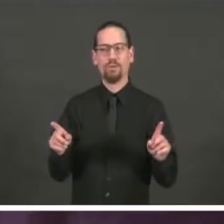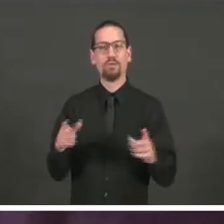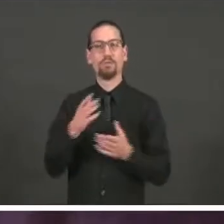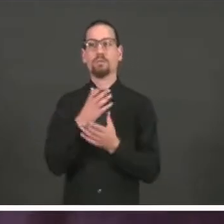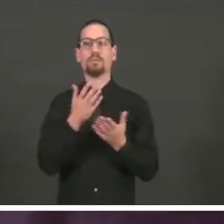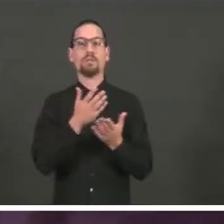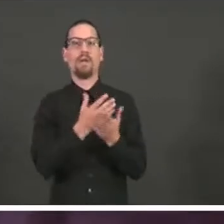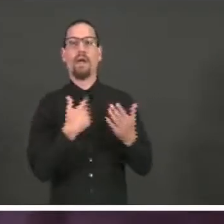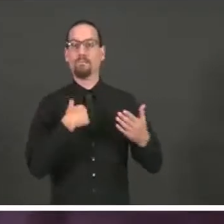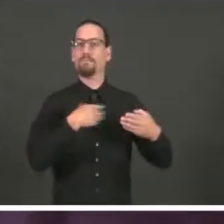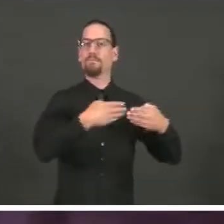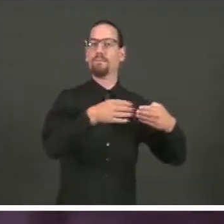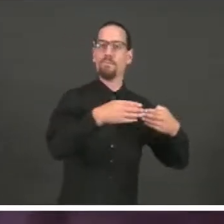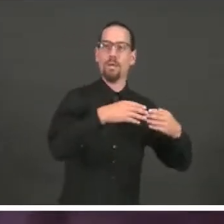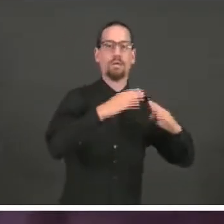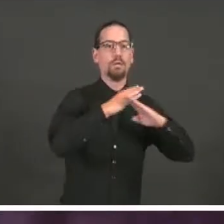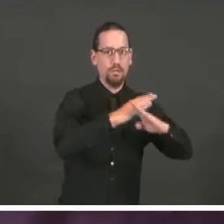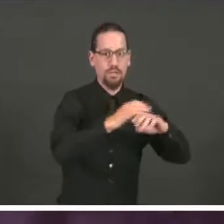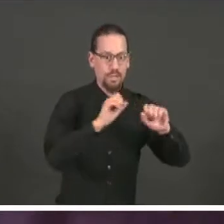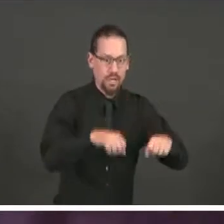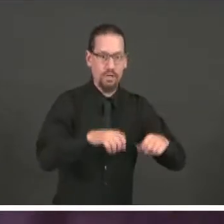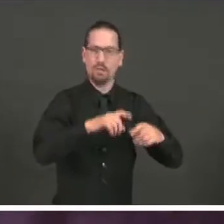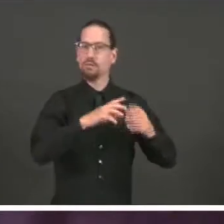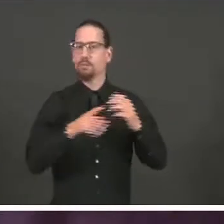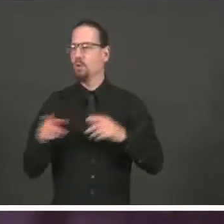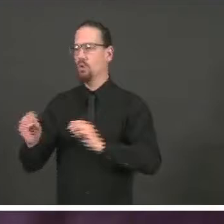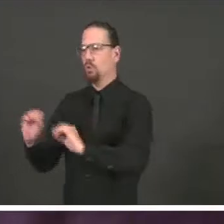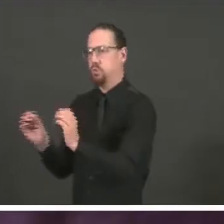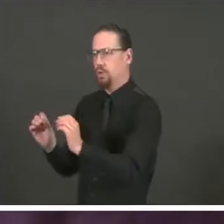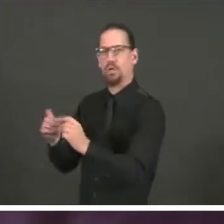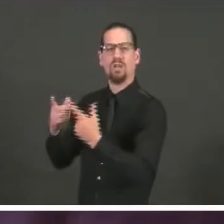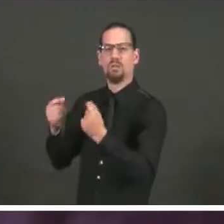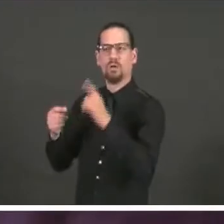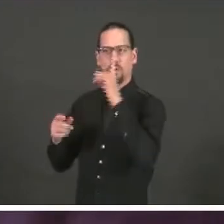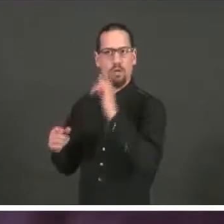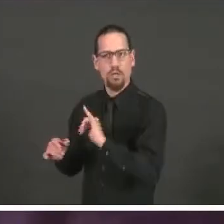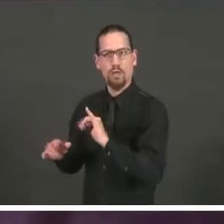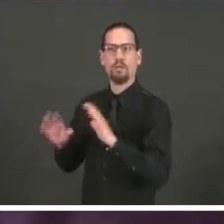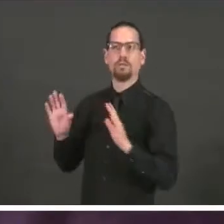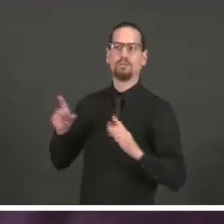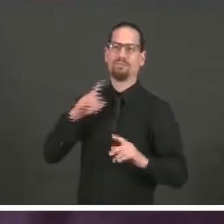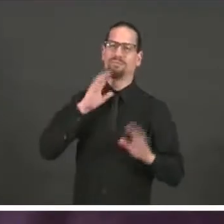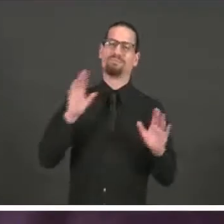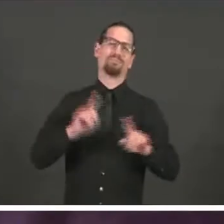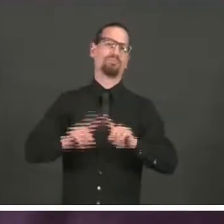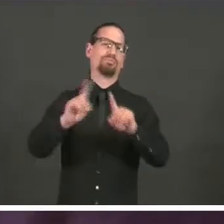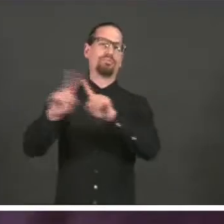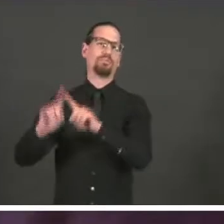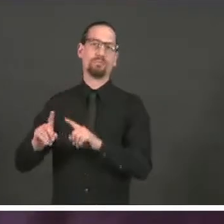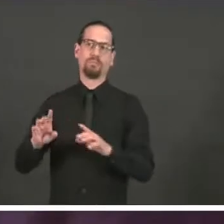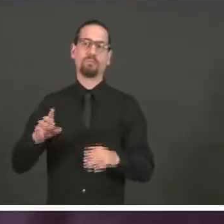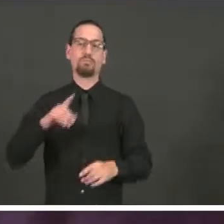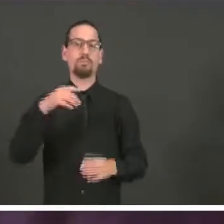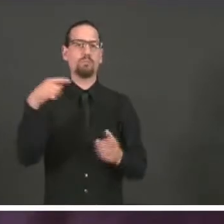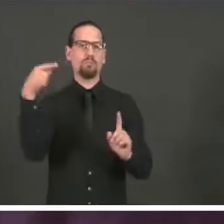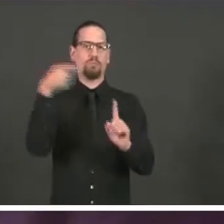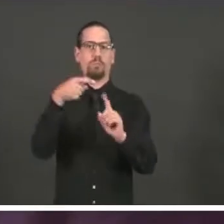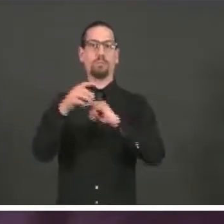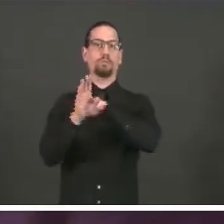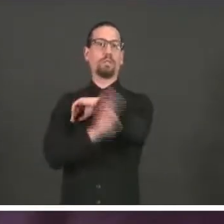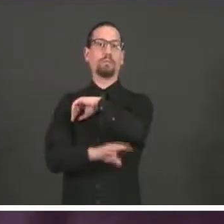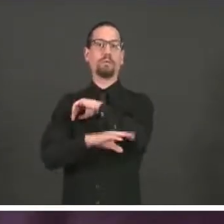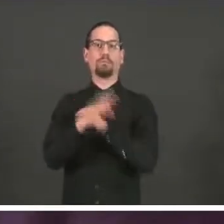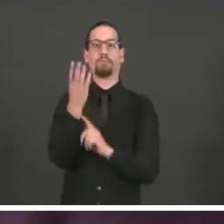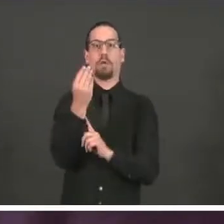that first bell rings on September 14th, our teachers are ready to teach and that our students are ready to learn.